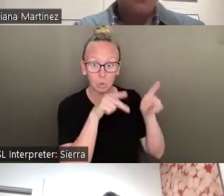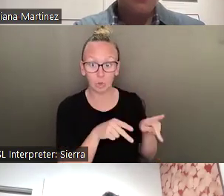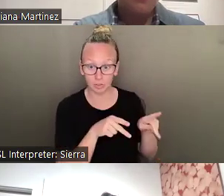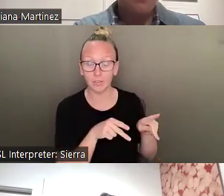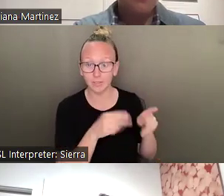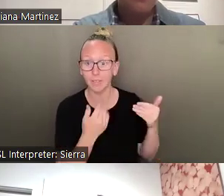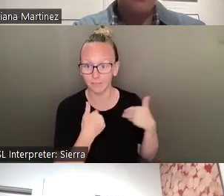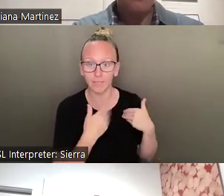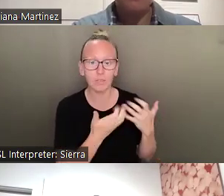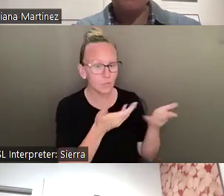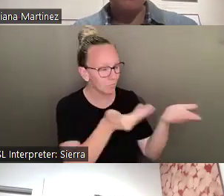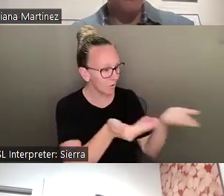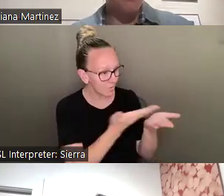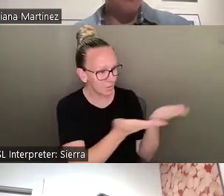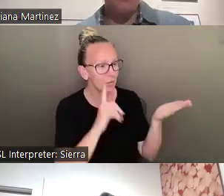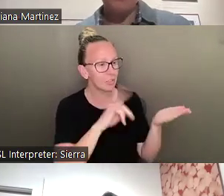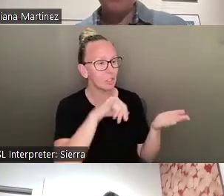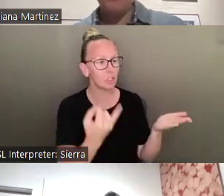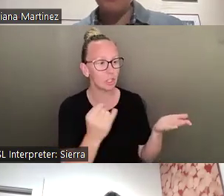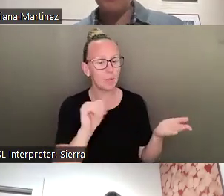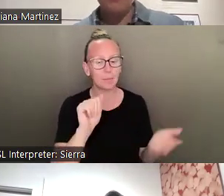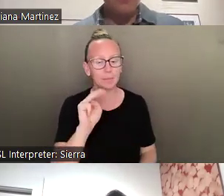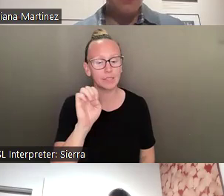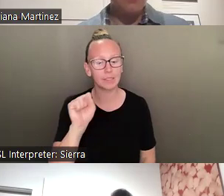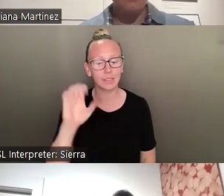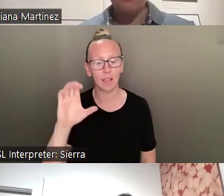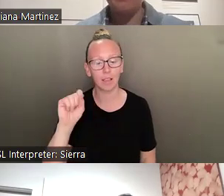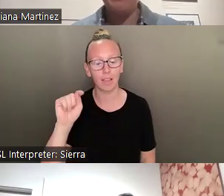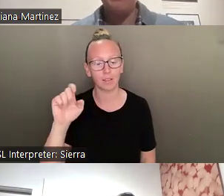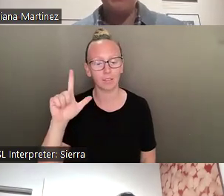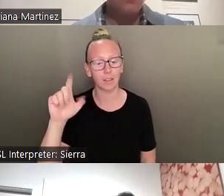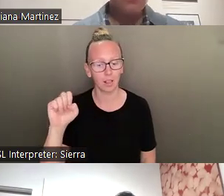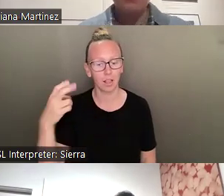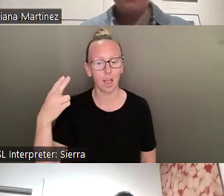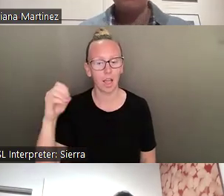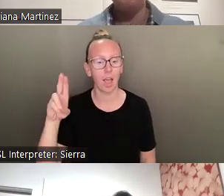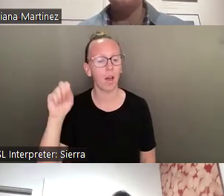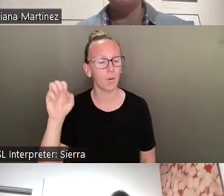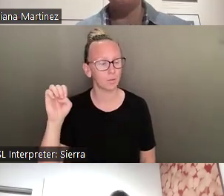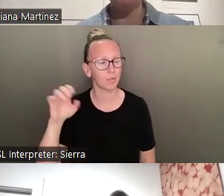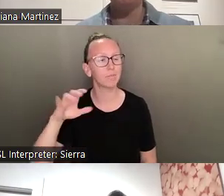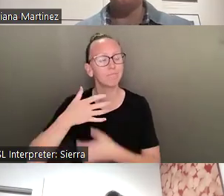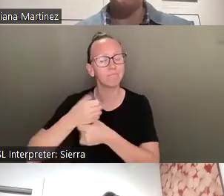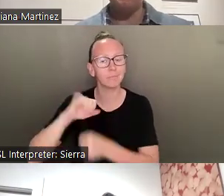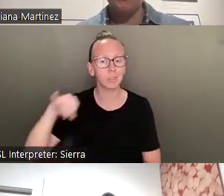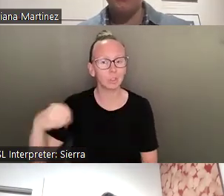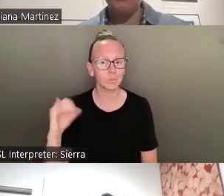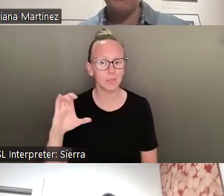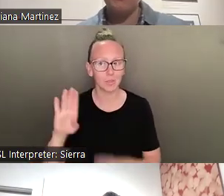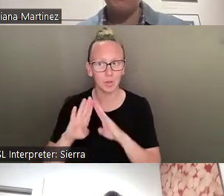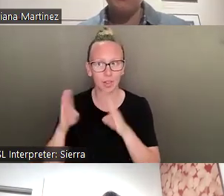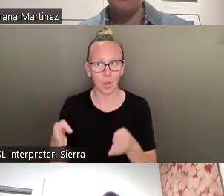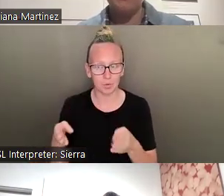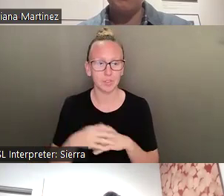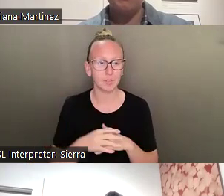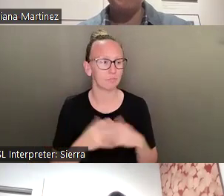I want to welcome you to the James Castle House. It's great that you guys are here. I know it's a nice hot day outside, so I hope this